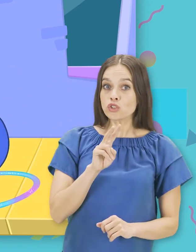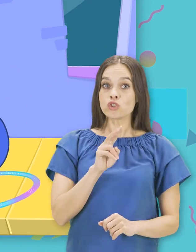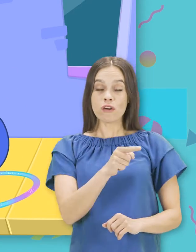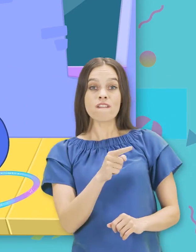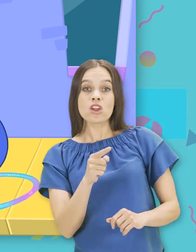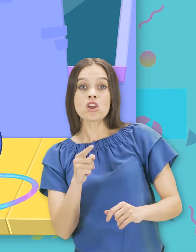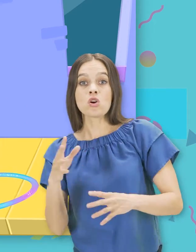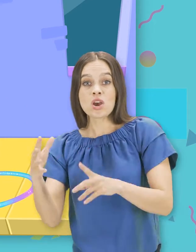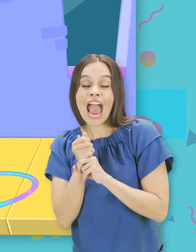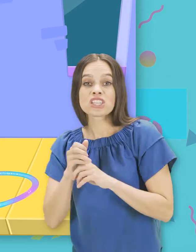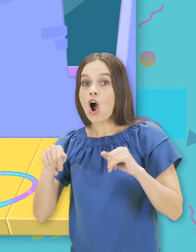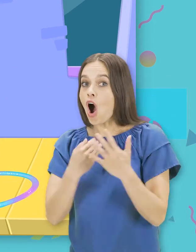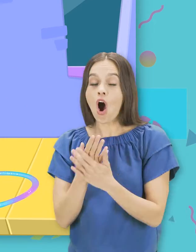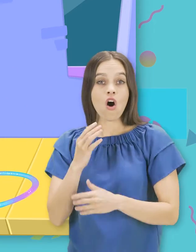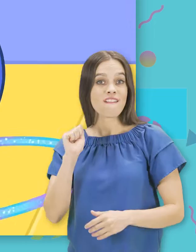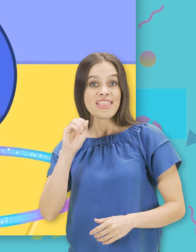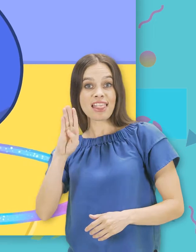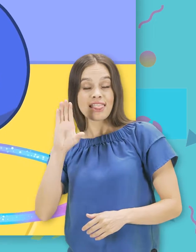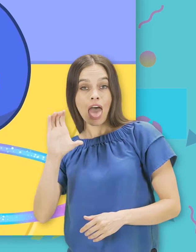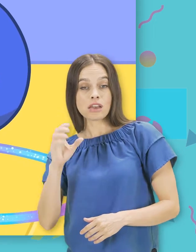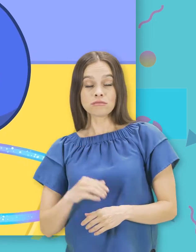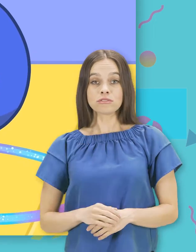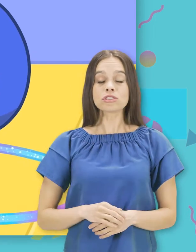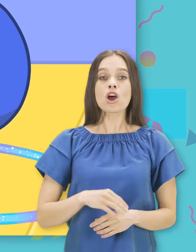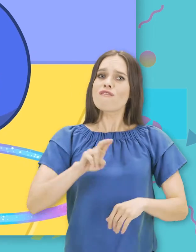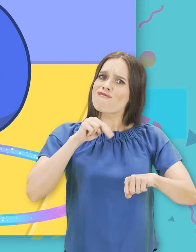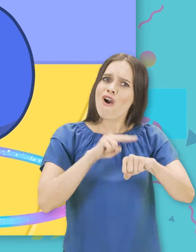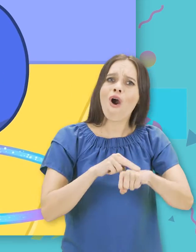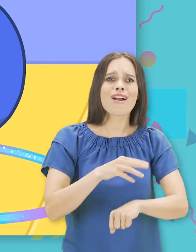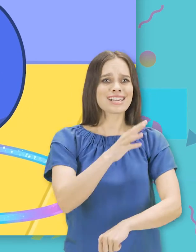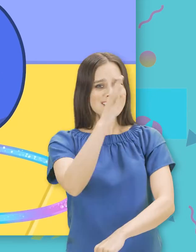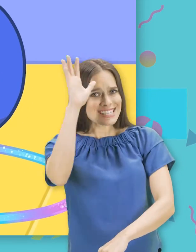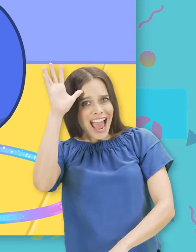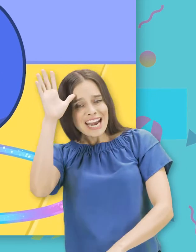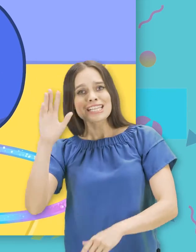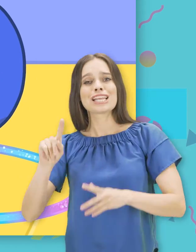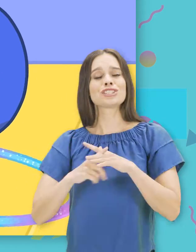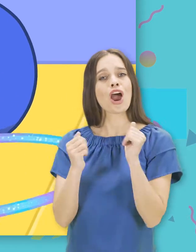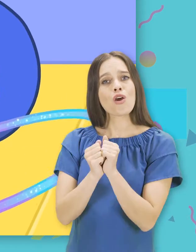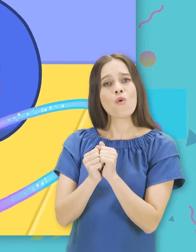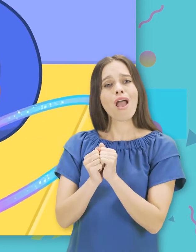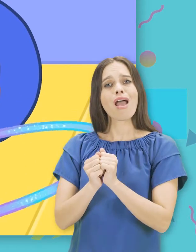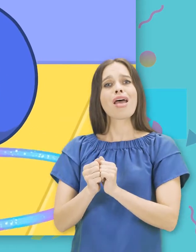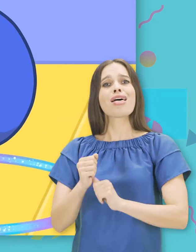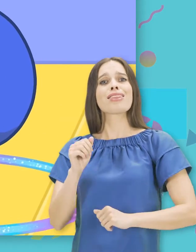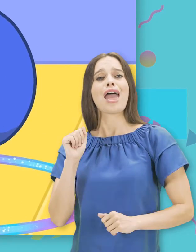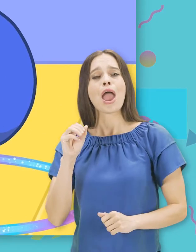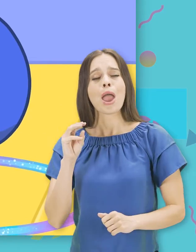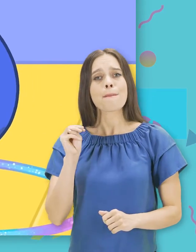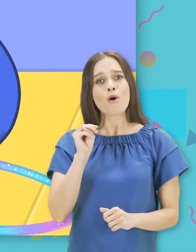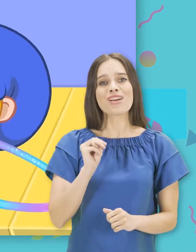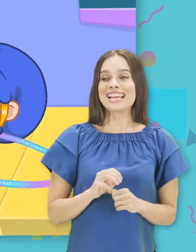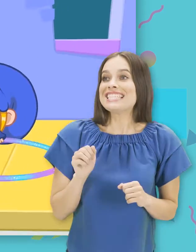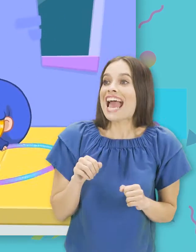Will the two of you catch all of the letters for me, Mila? Of course, Daddy. Let's start with the A,